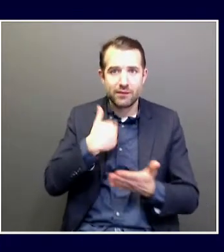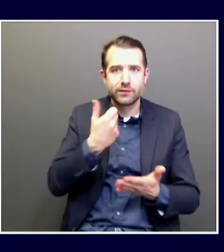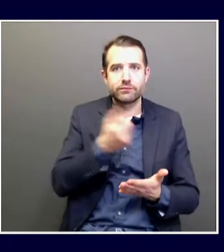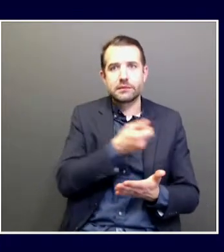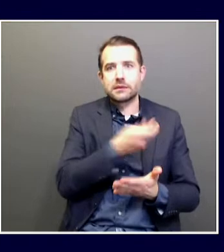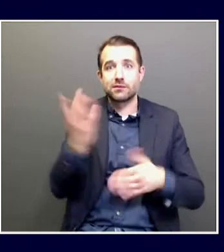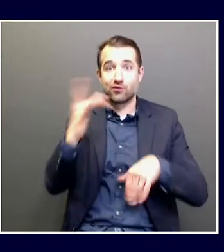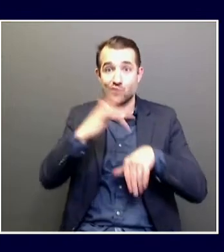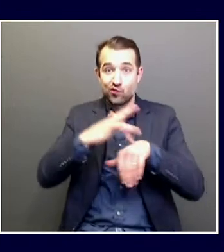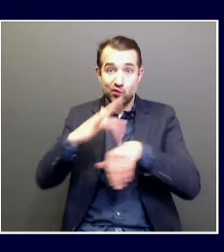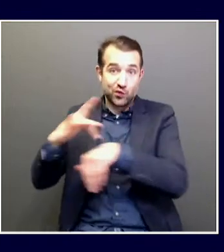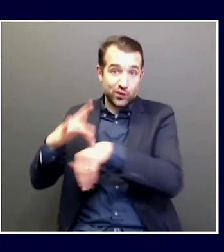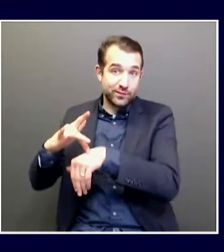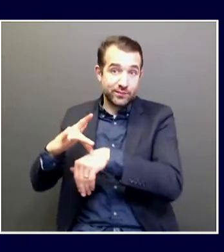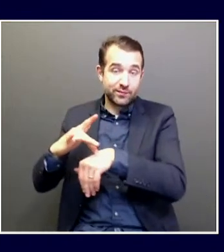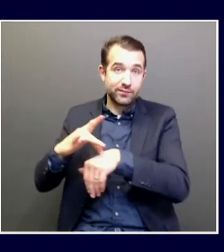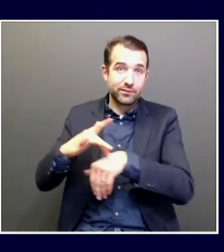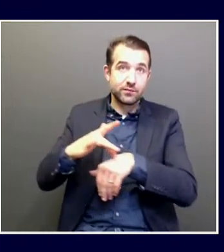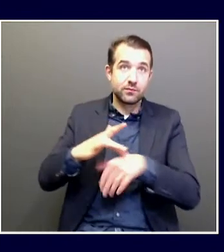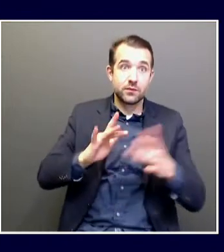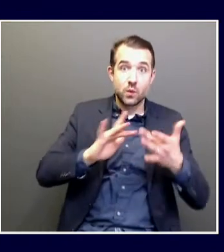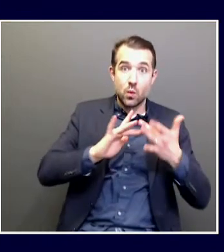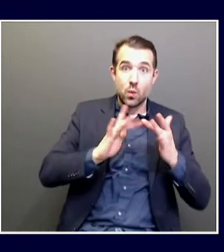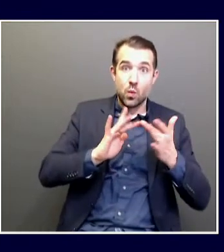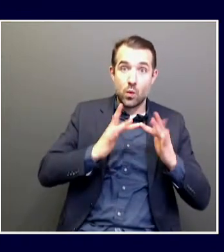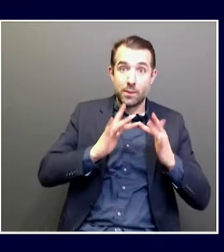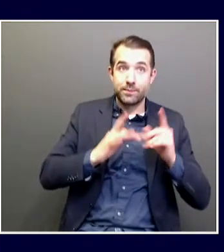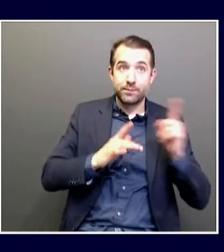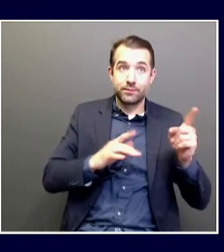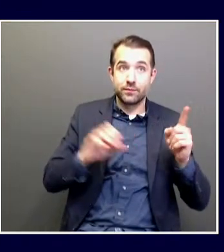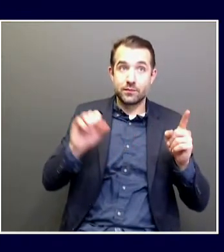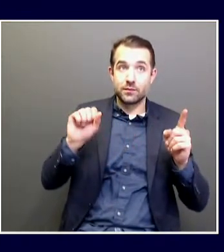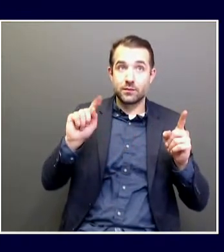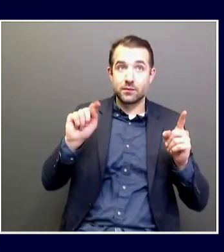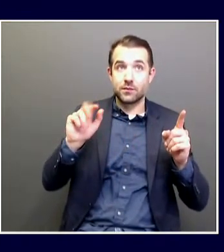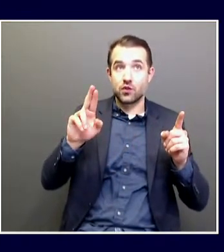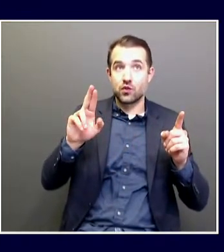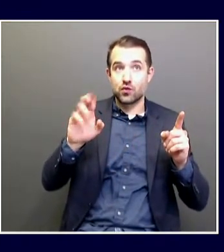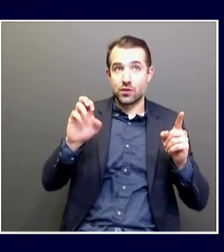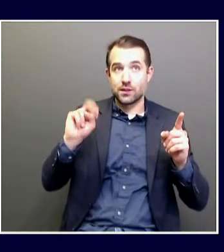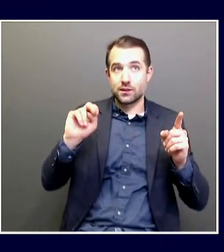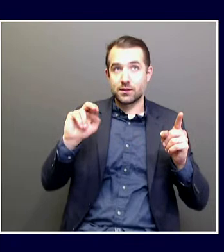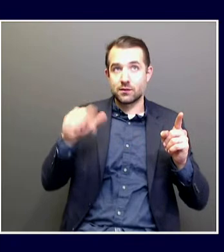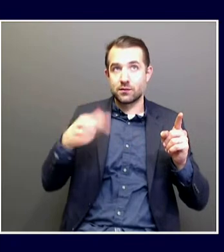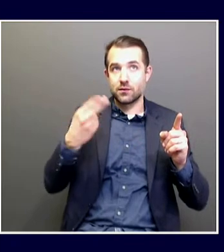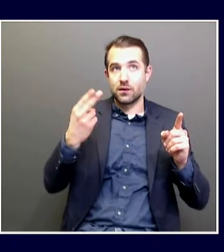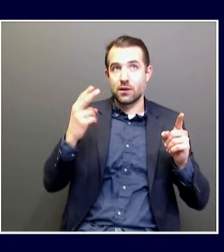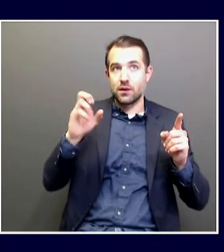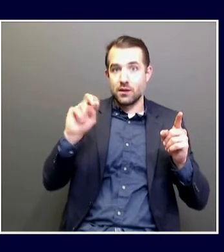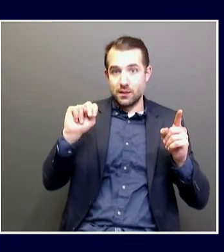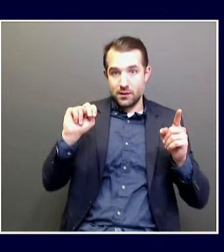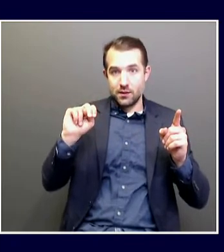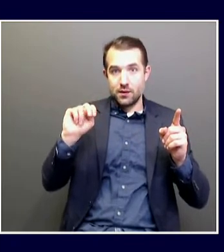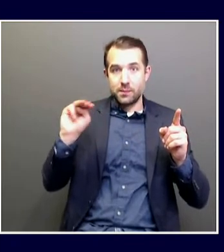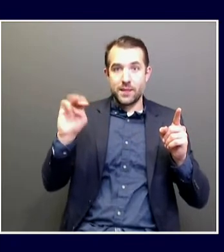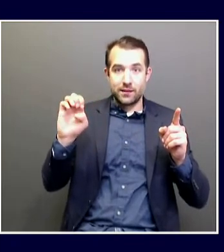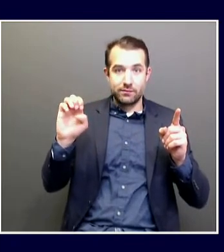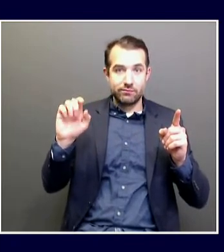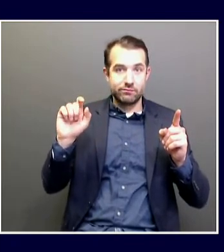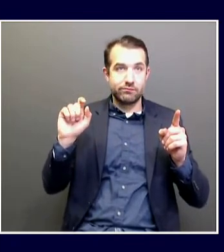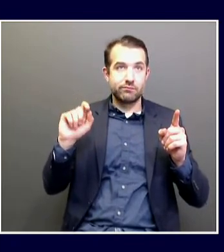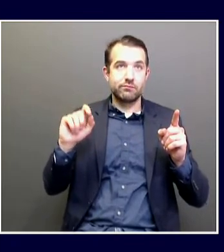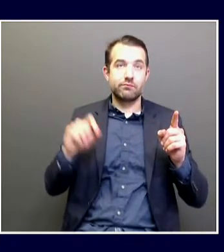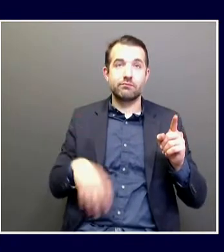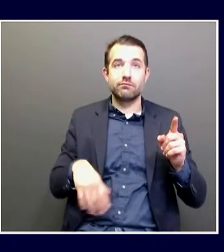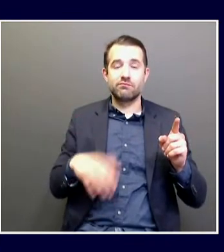an initiative to help Maine people cope with the stress and uncertainty of the COVID-19 pandemic. You can call Strengthen